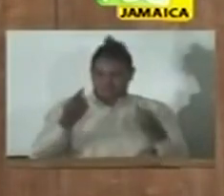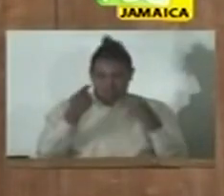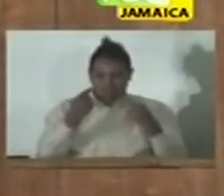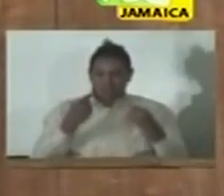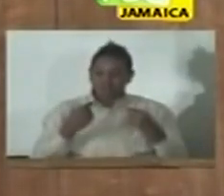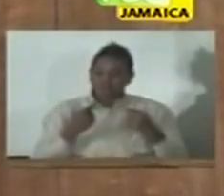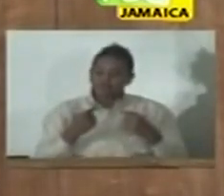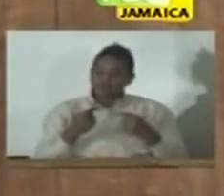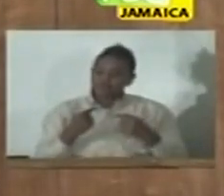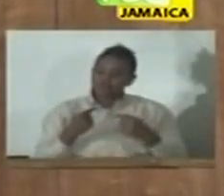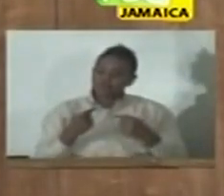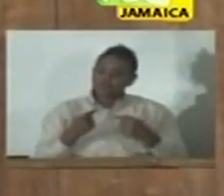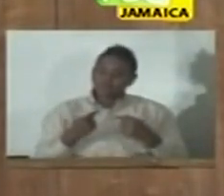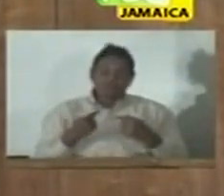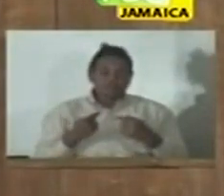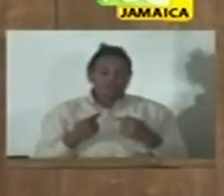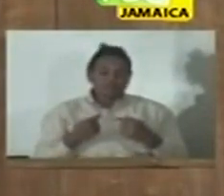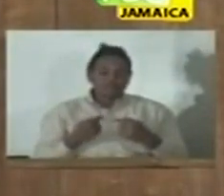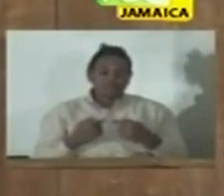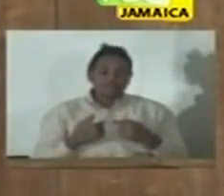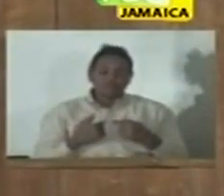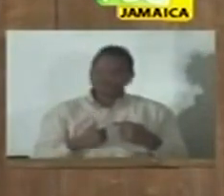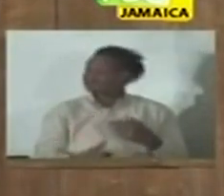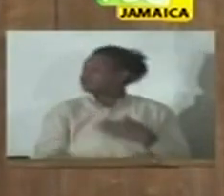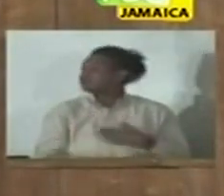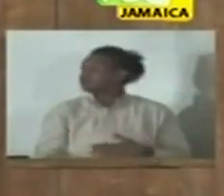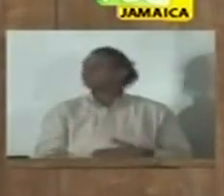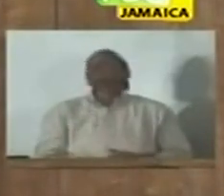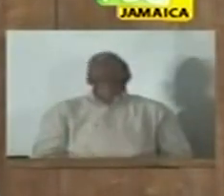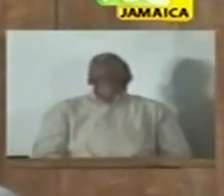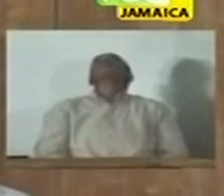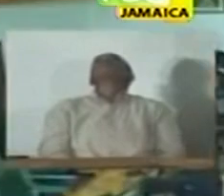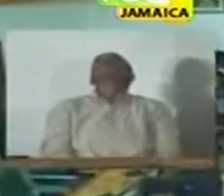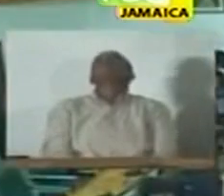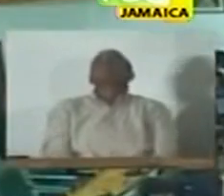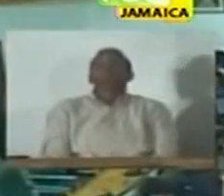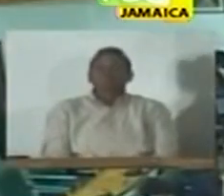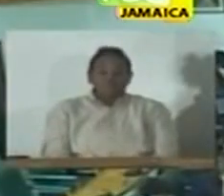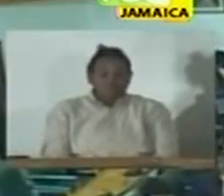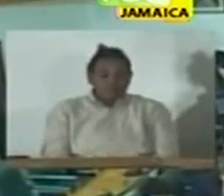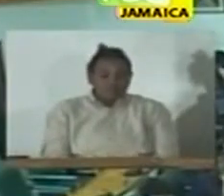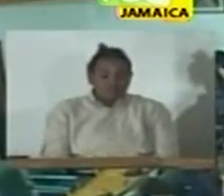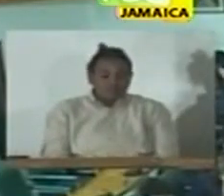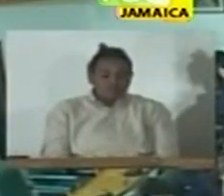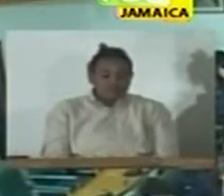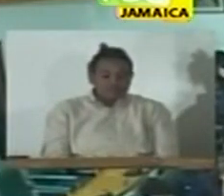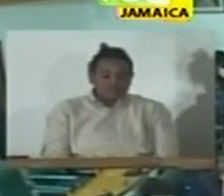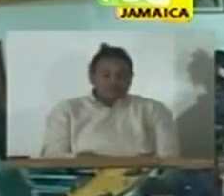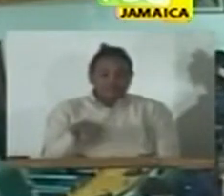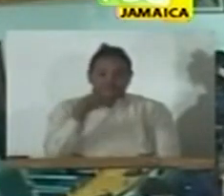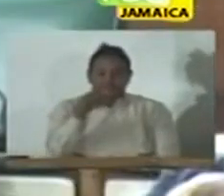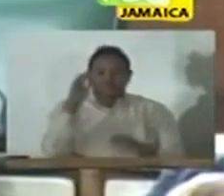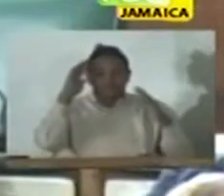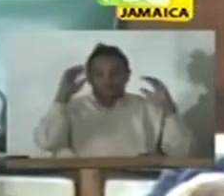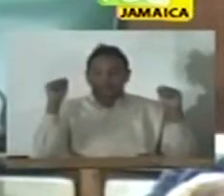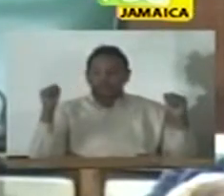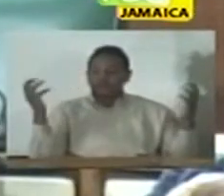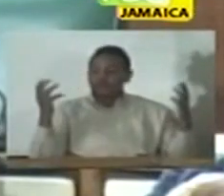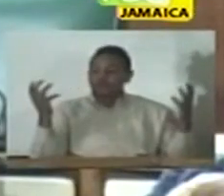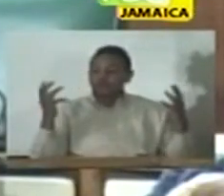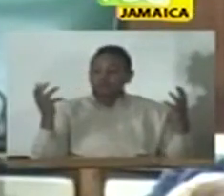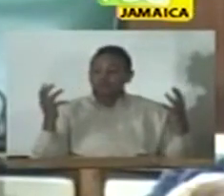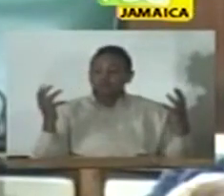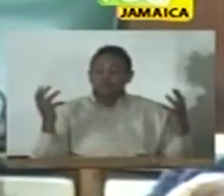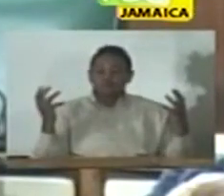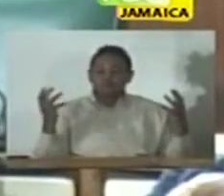No, I'm asking a question of the President. I'm asking a question of the President. No, because what